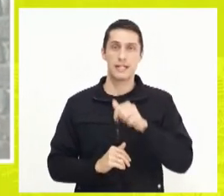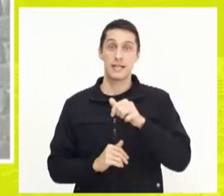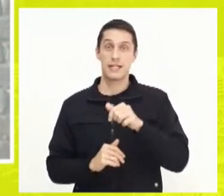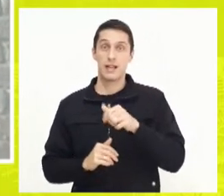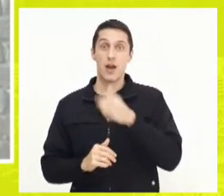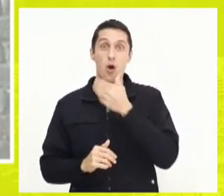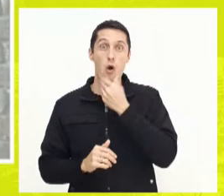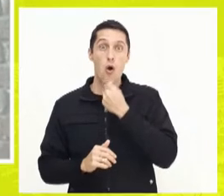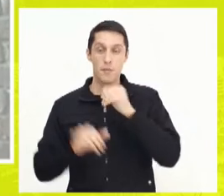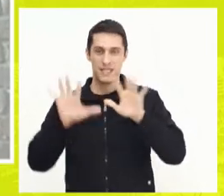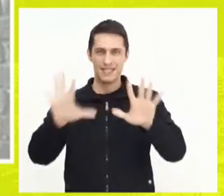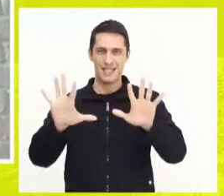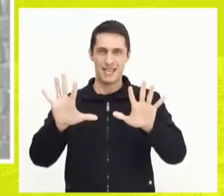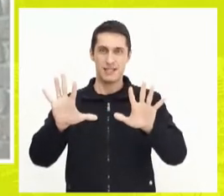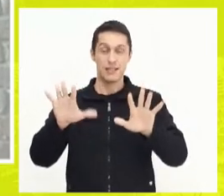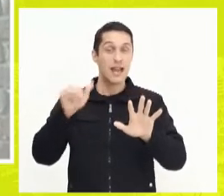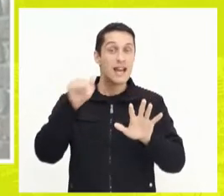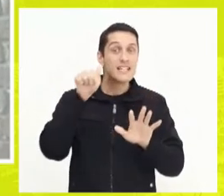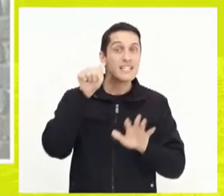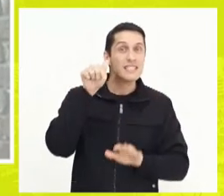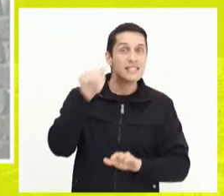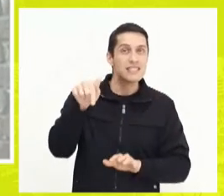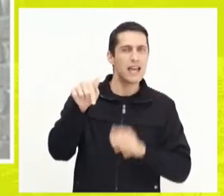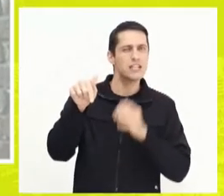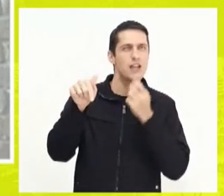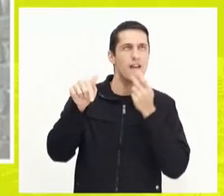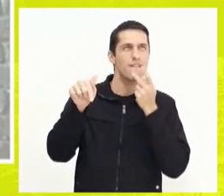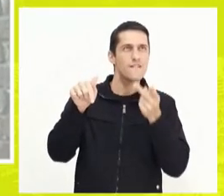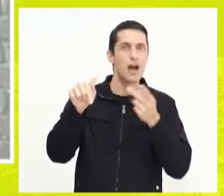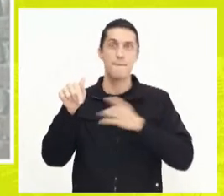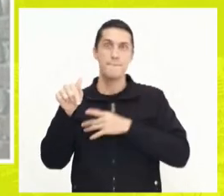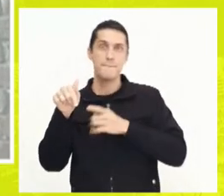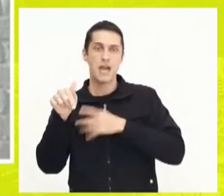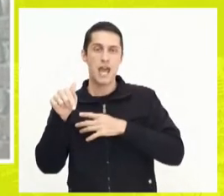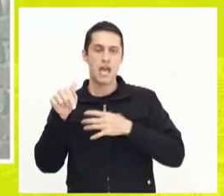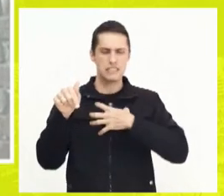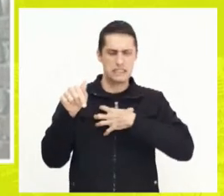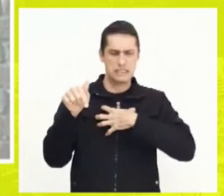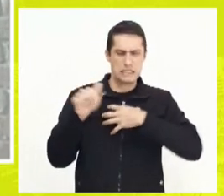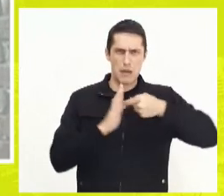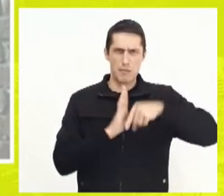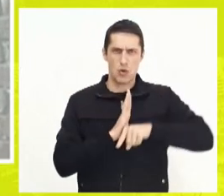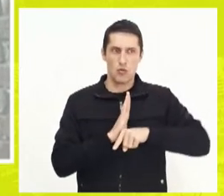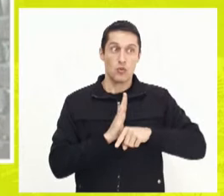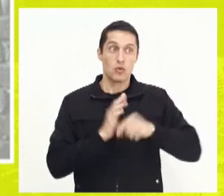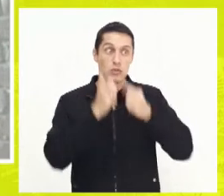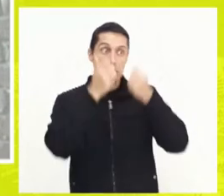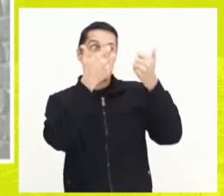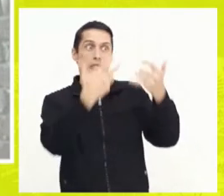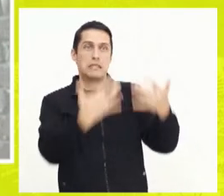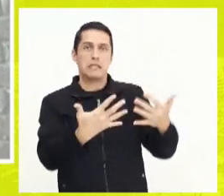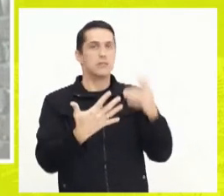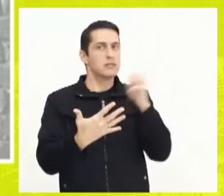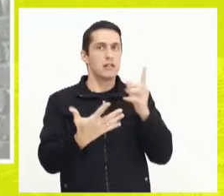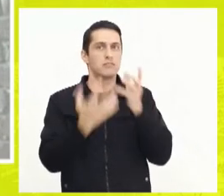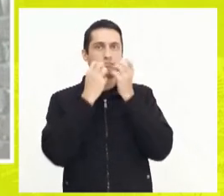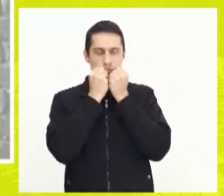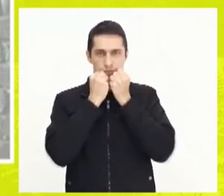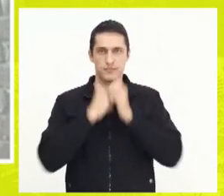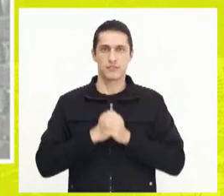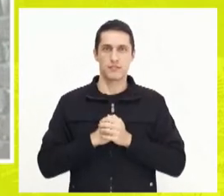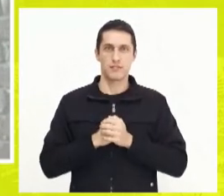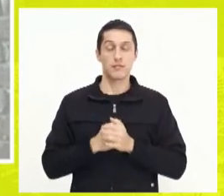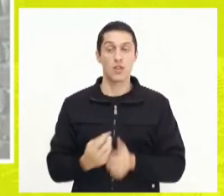men they do not they they really say that they not talk up they do not talk about deep feelings with their